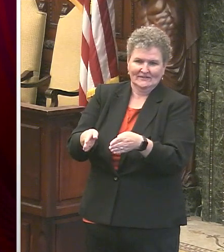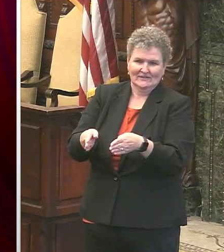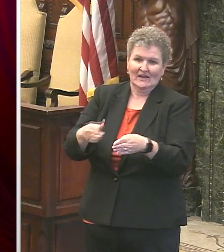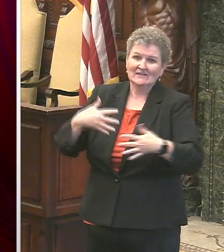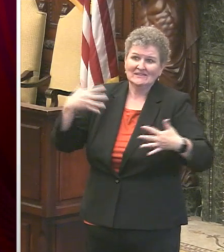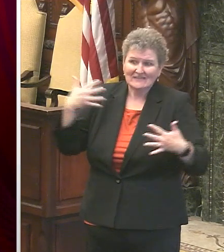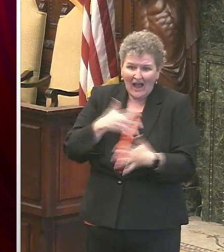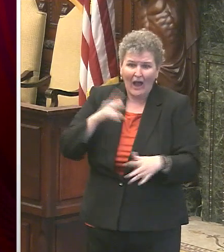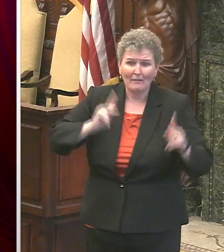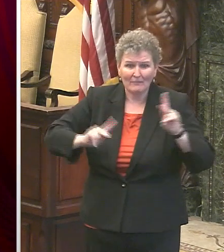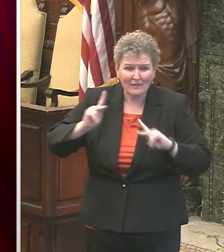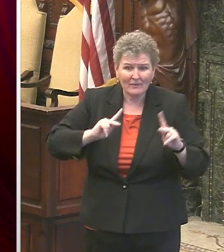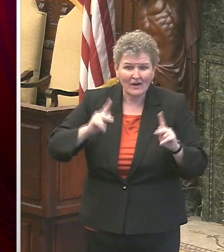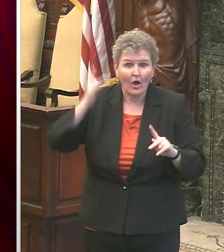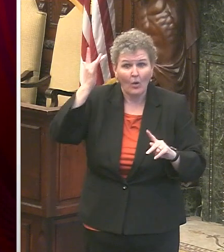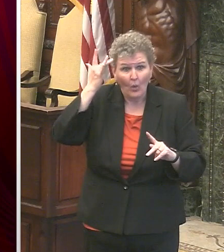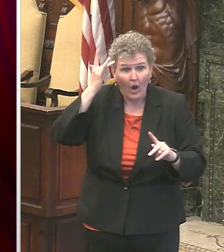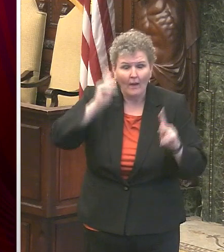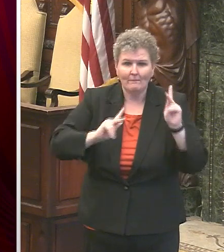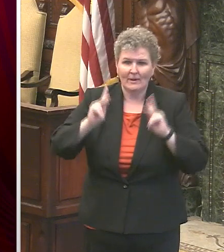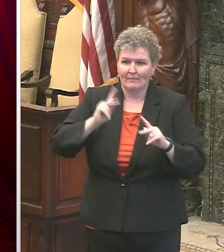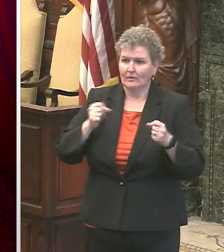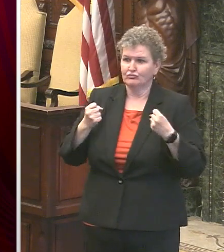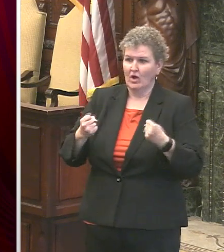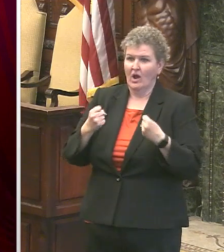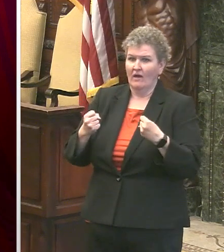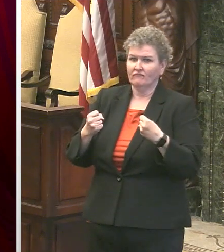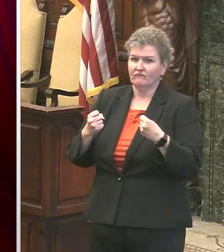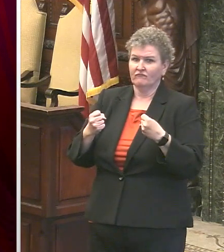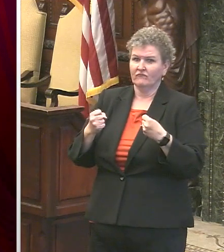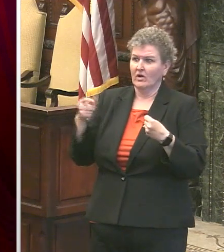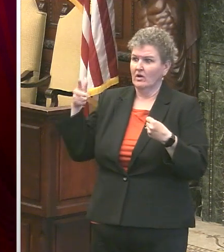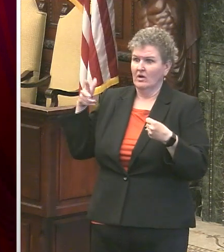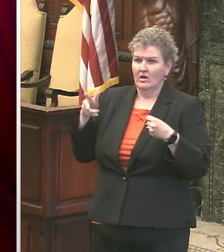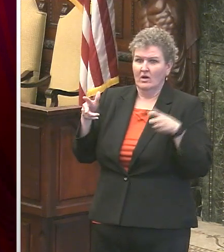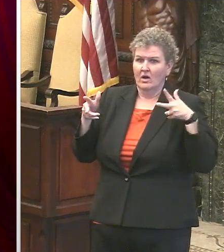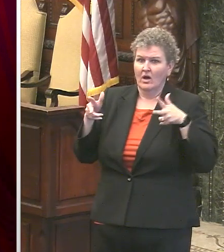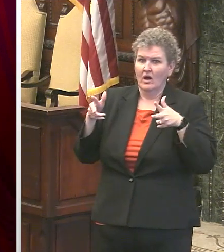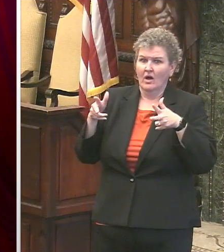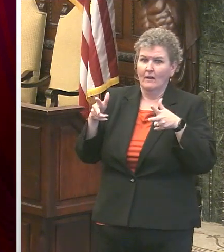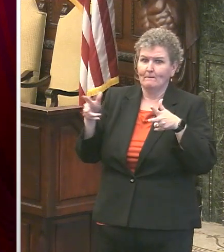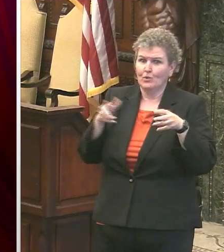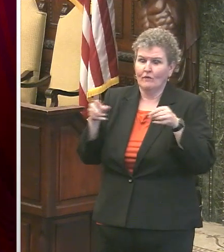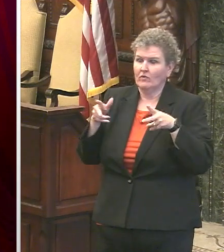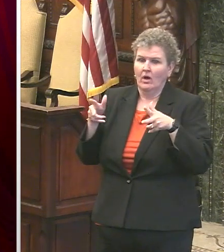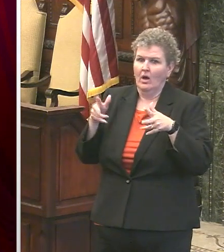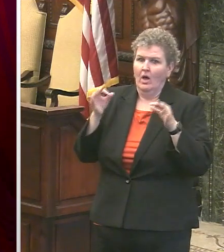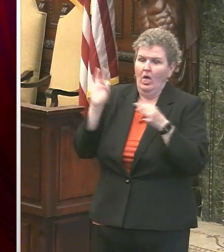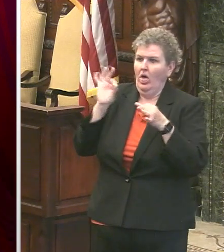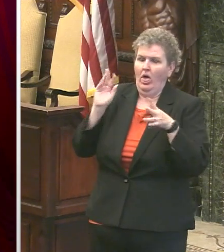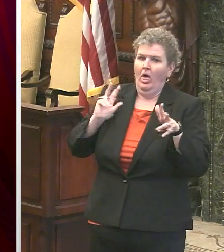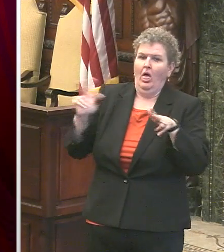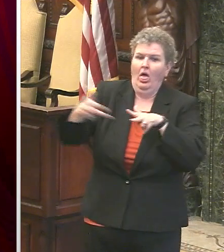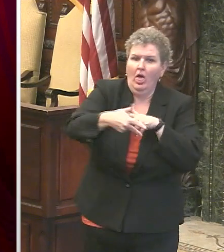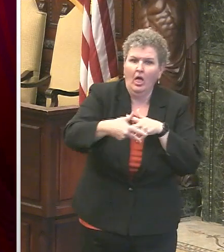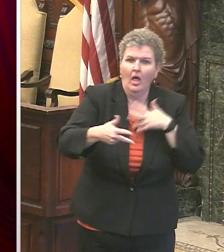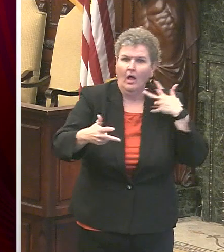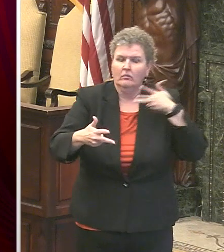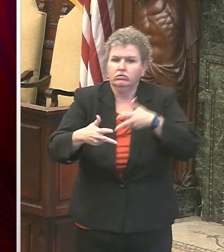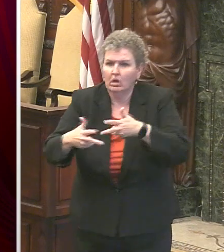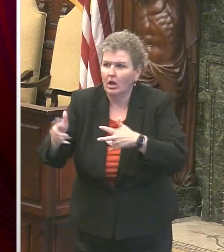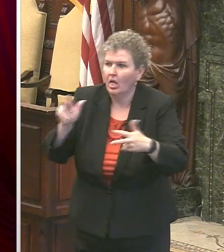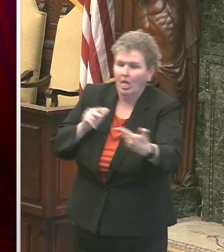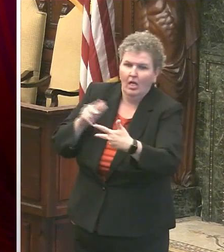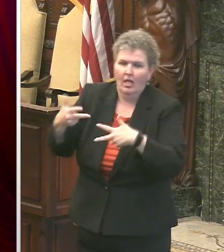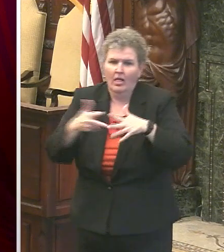people because they're in their car and these things are very movable and can get around get around